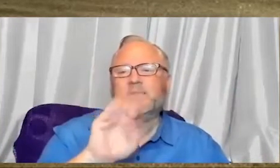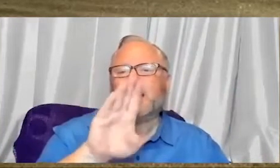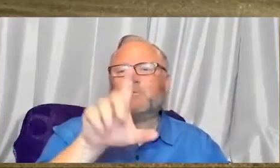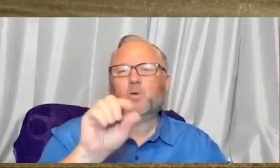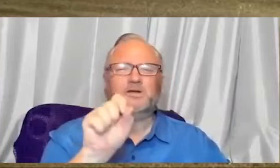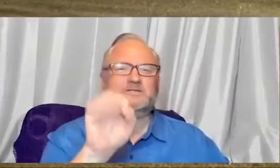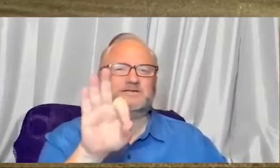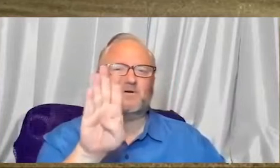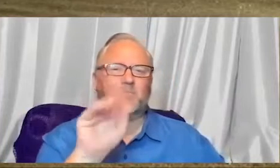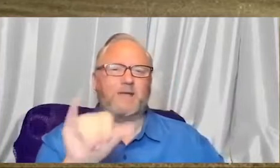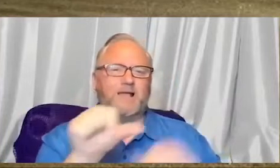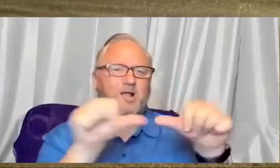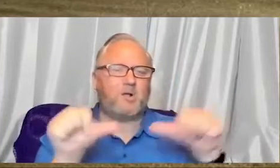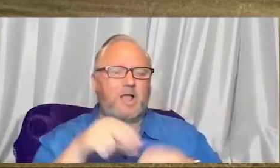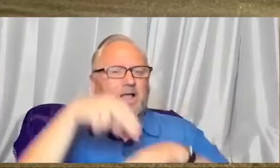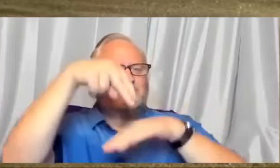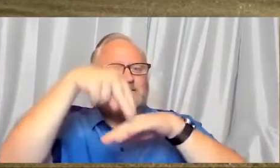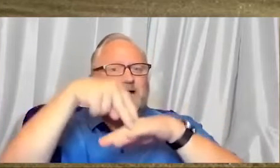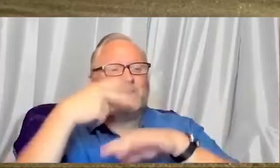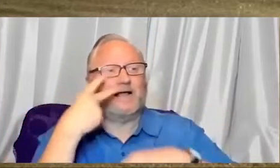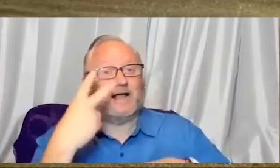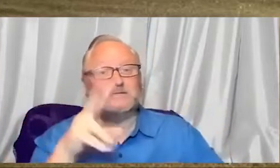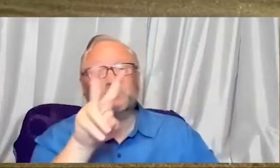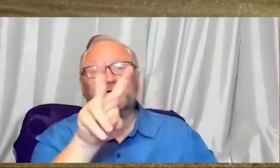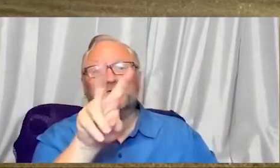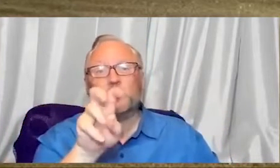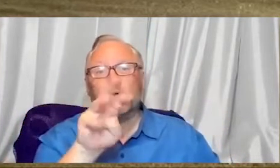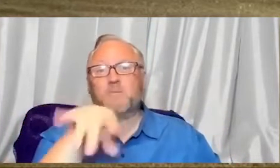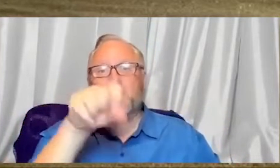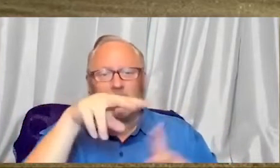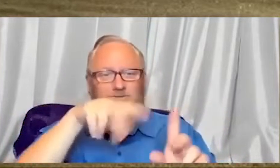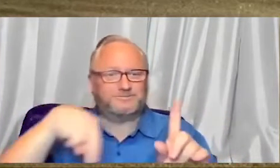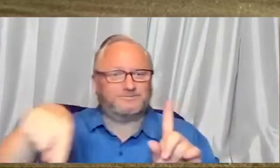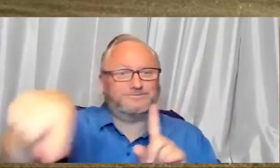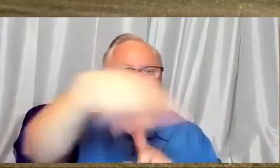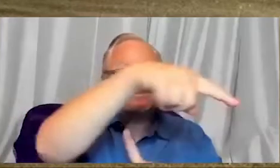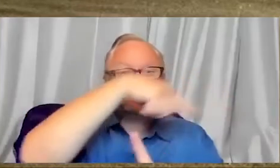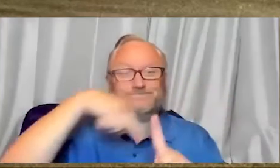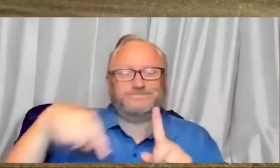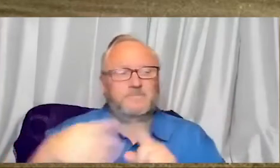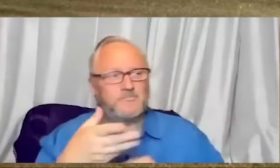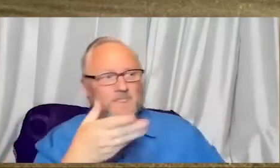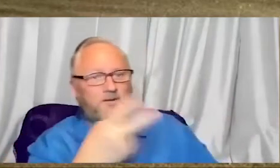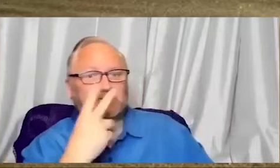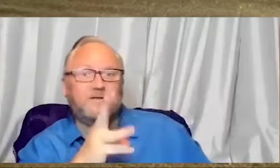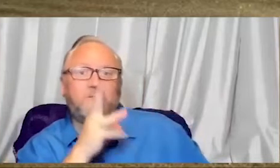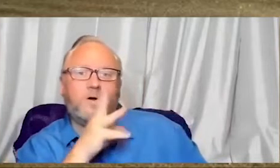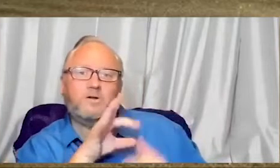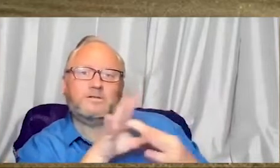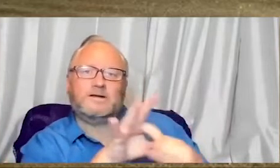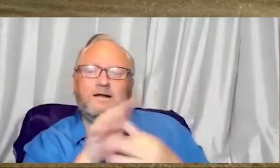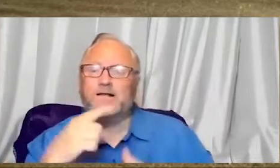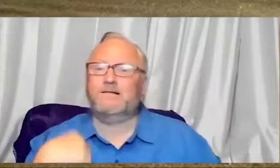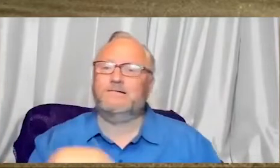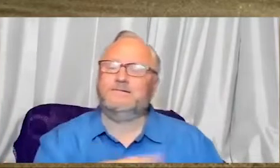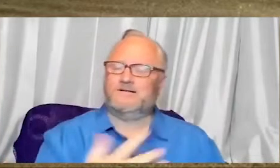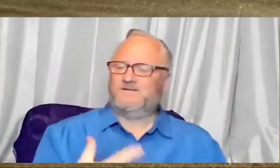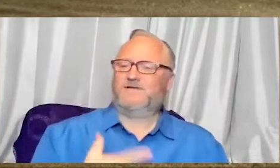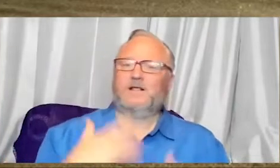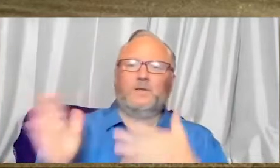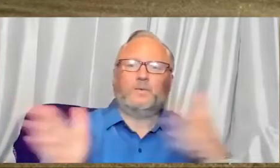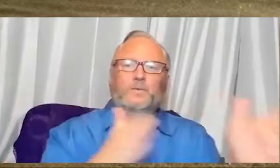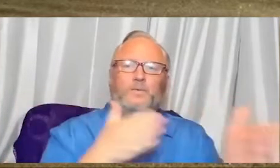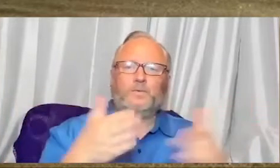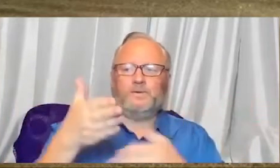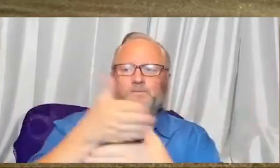can see 200 miles around me. I see the waters that connect us and feel the winds that blow between